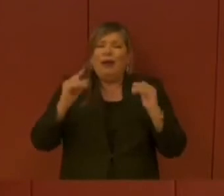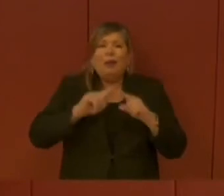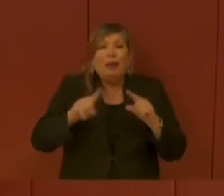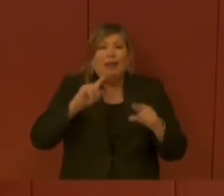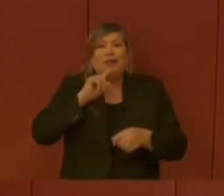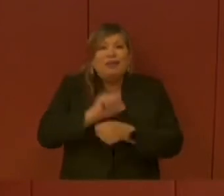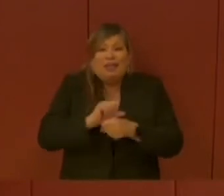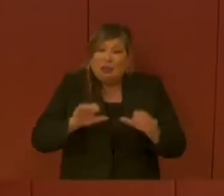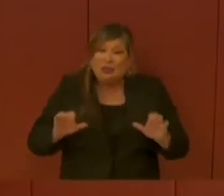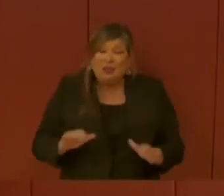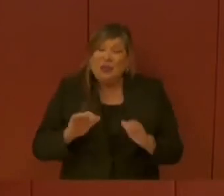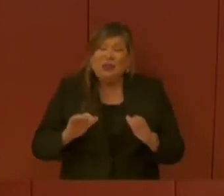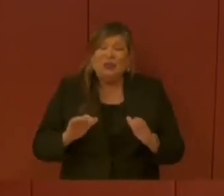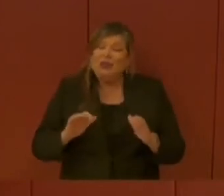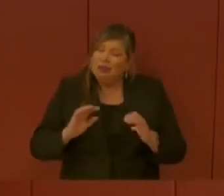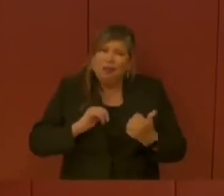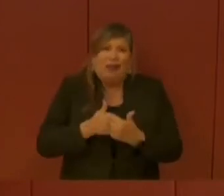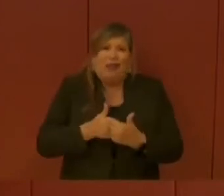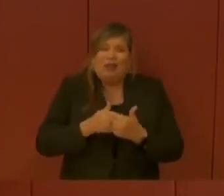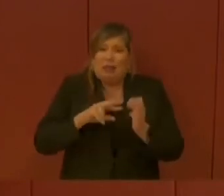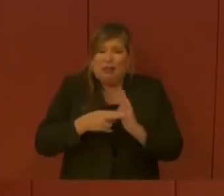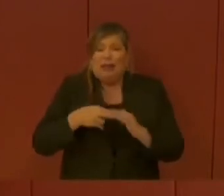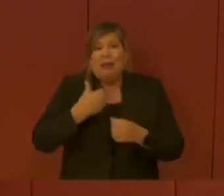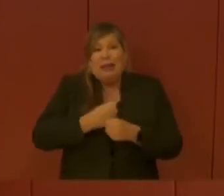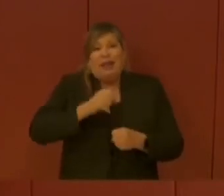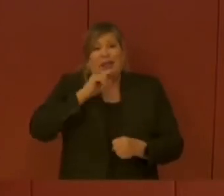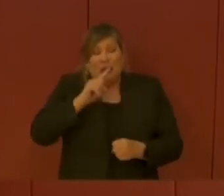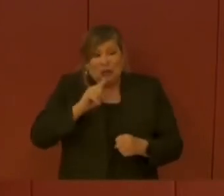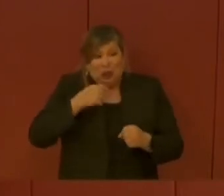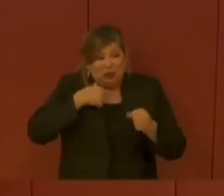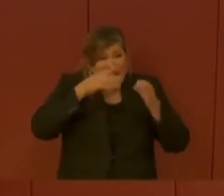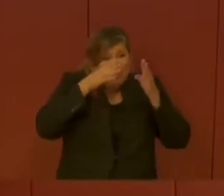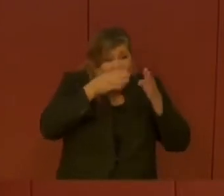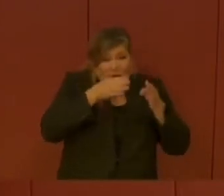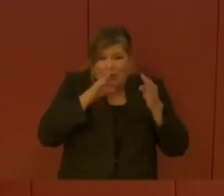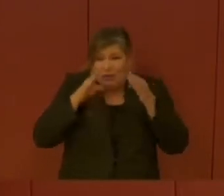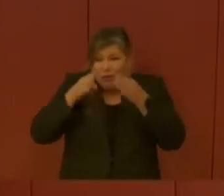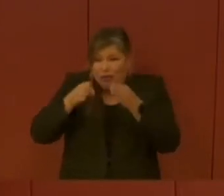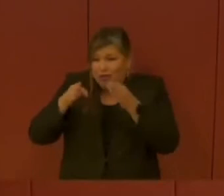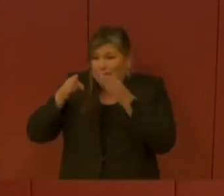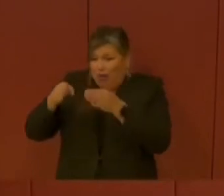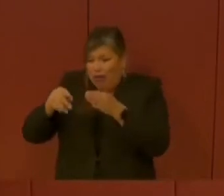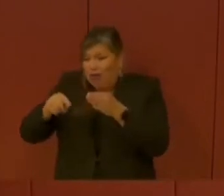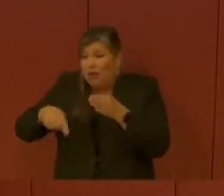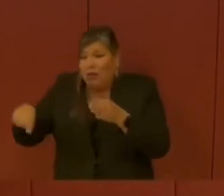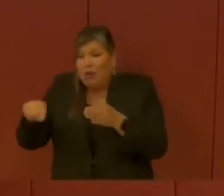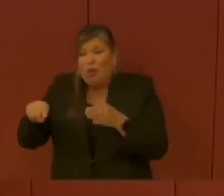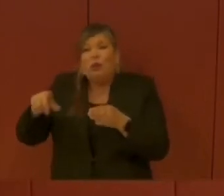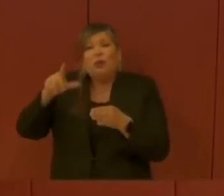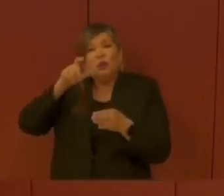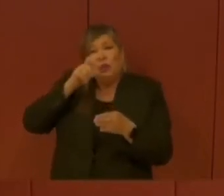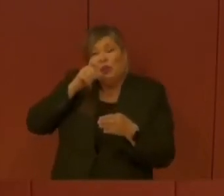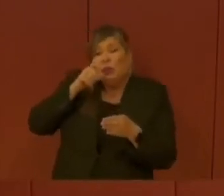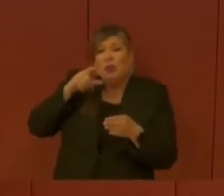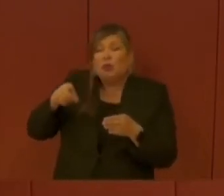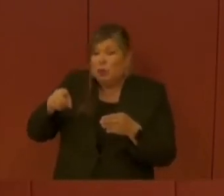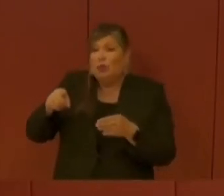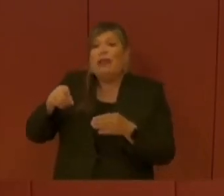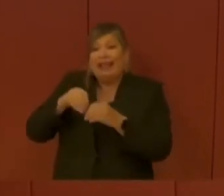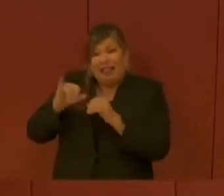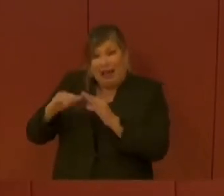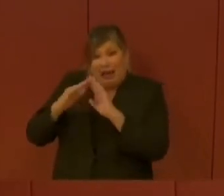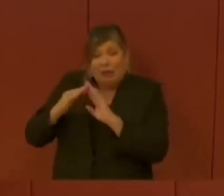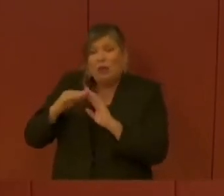target appointments and make sure individuals that live in our targeted communities are actually the ones who get the specific codes, who get